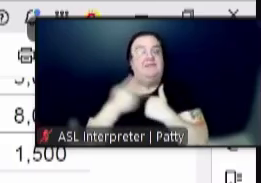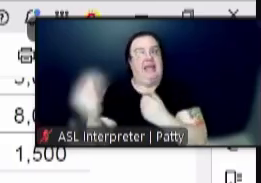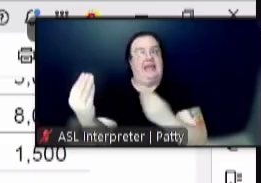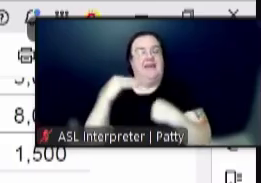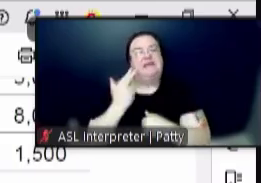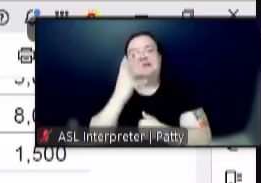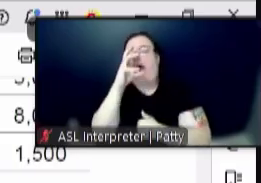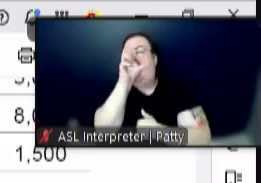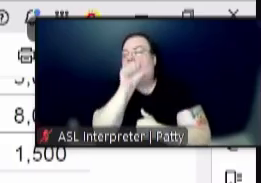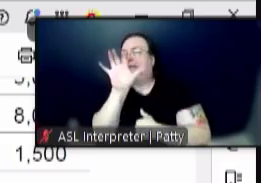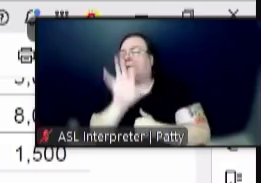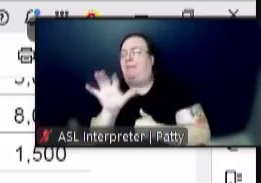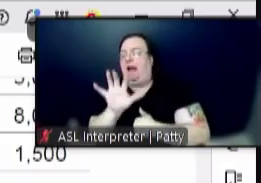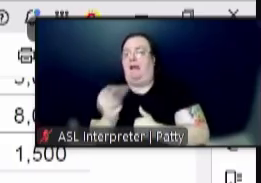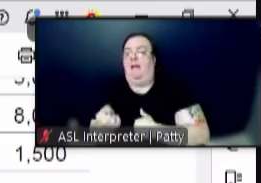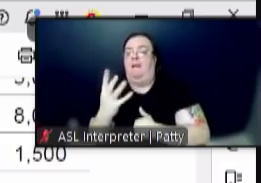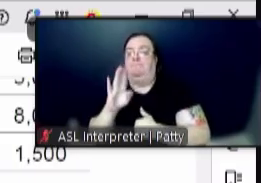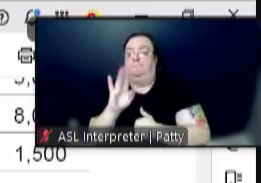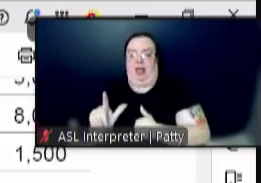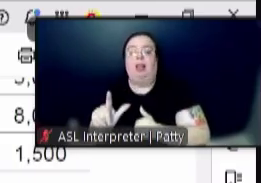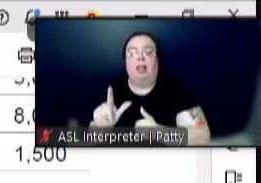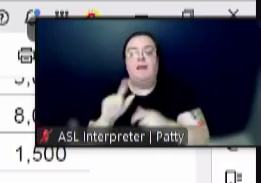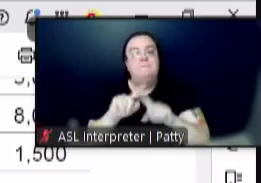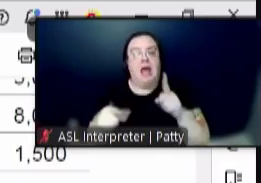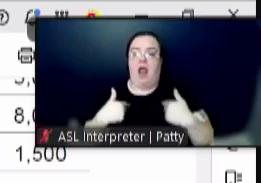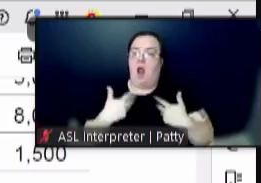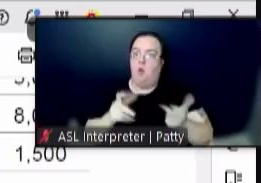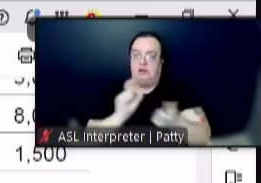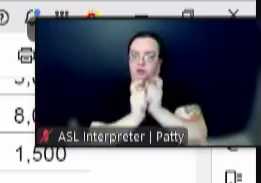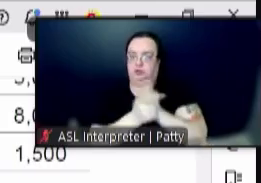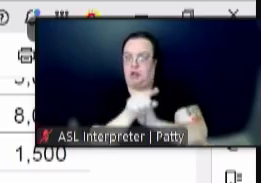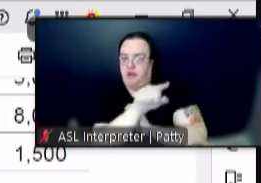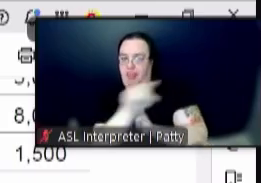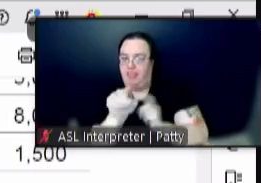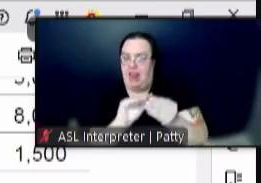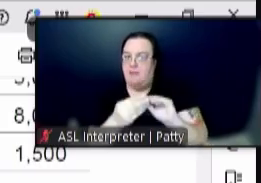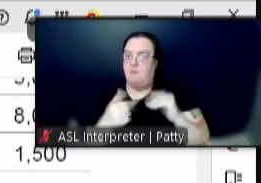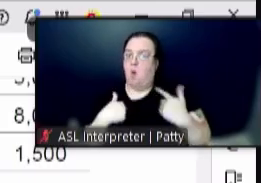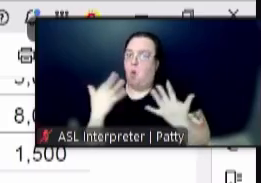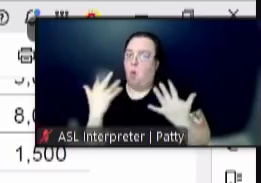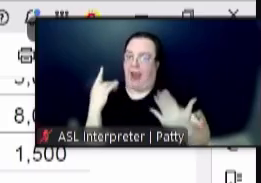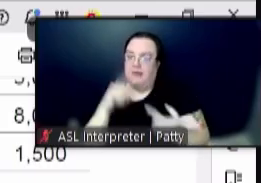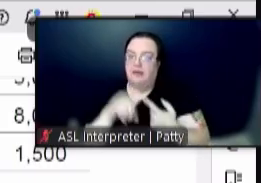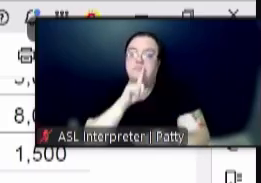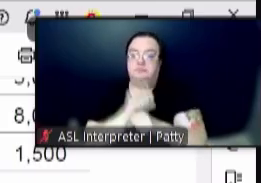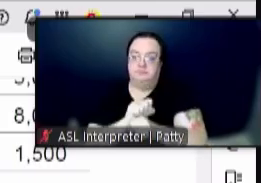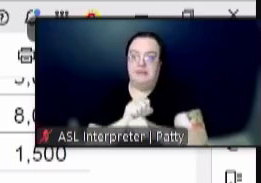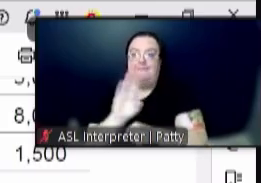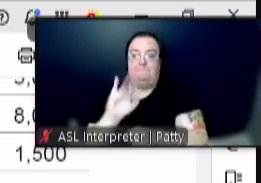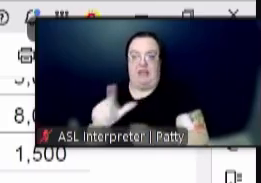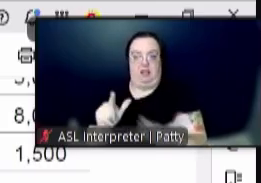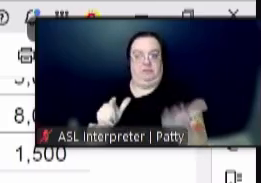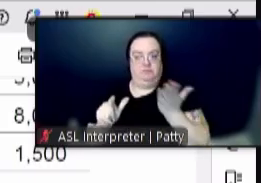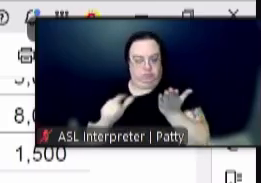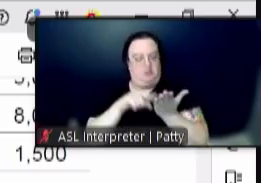but I don't want to change those numbers until we get there. Okay?